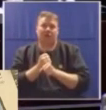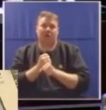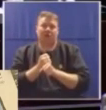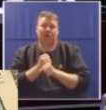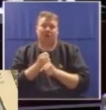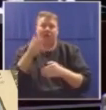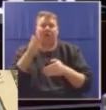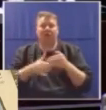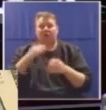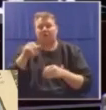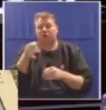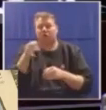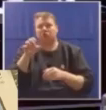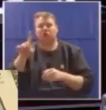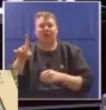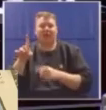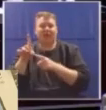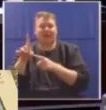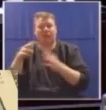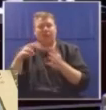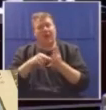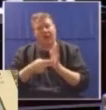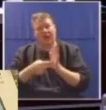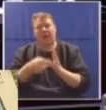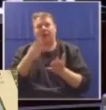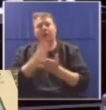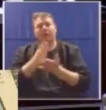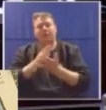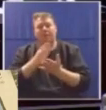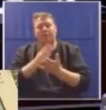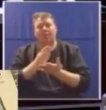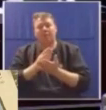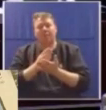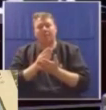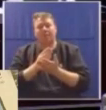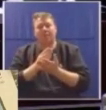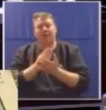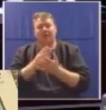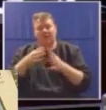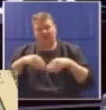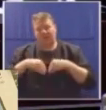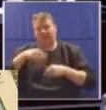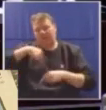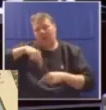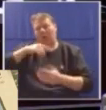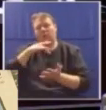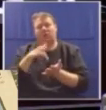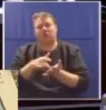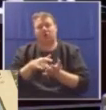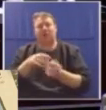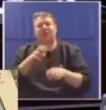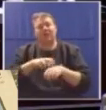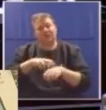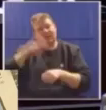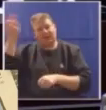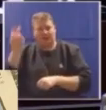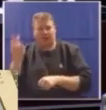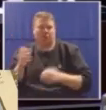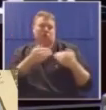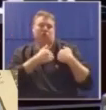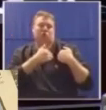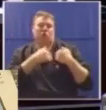jet plan has to take into account our own situation. And we've got to secure our energy